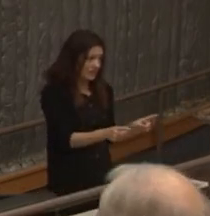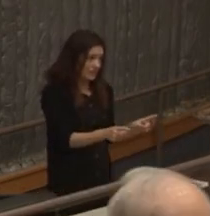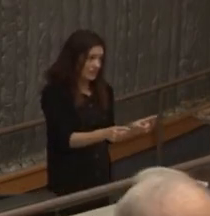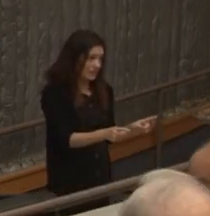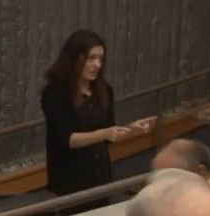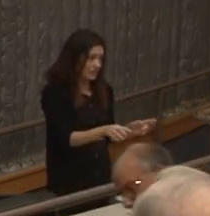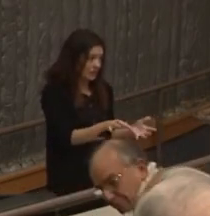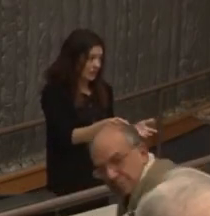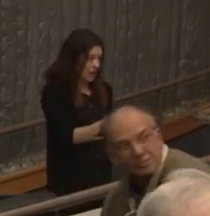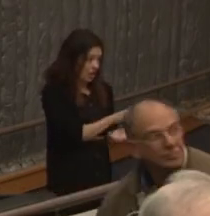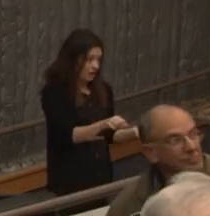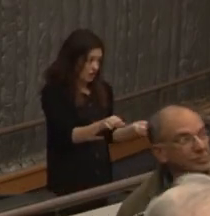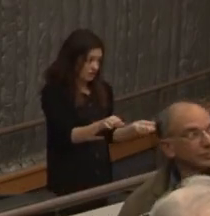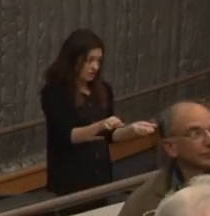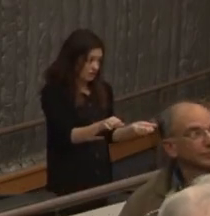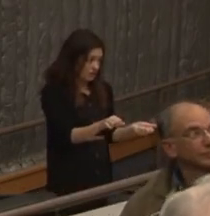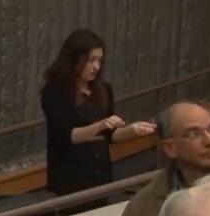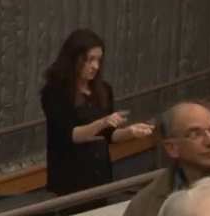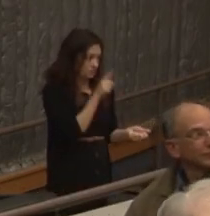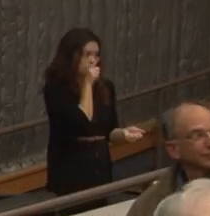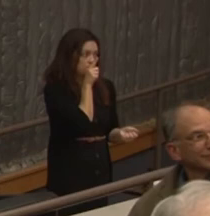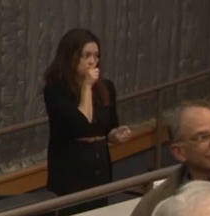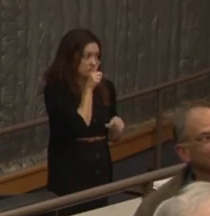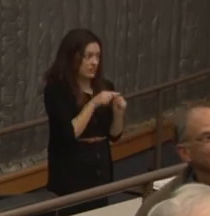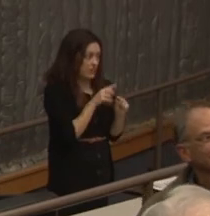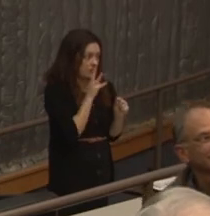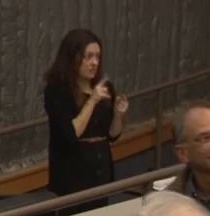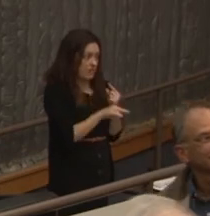The Holocaust was not spoken about.